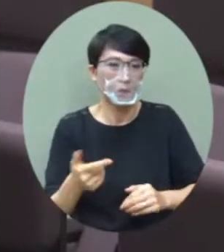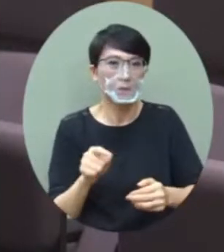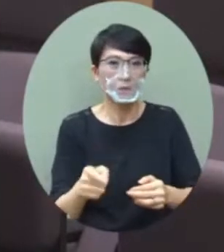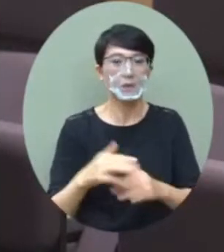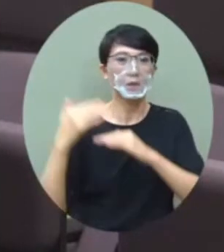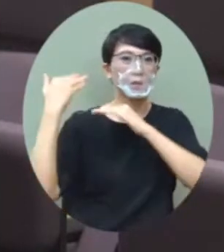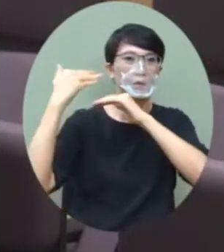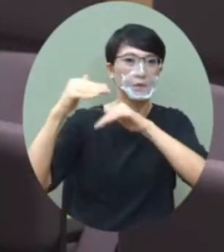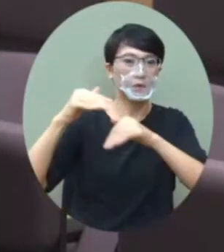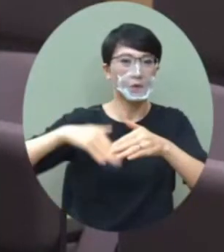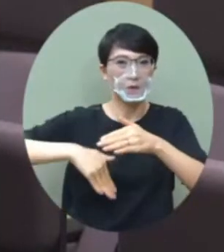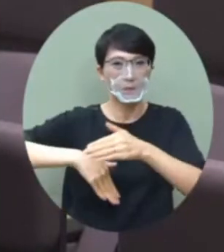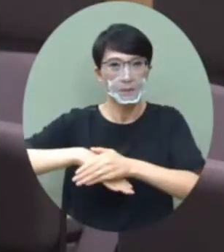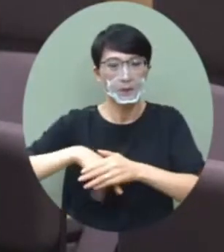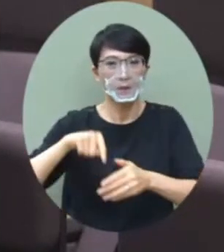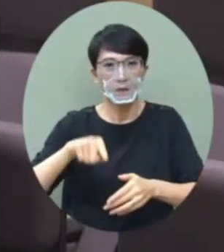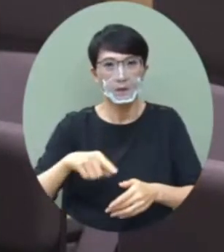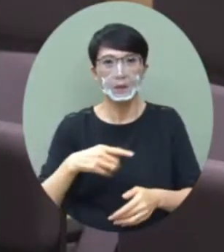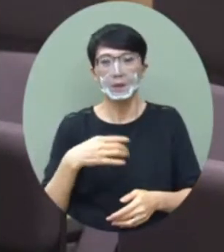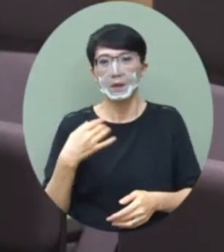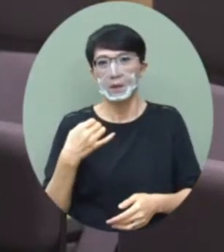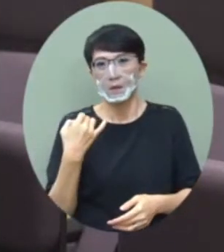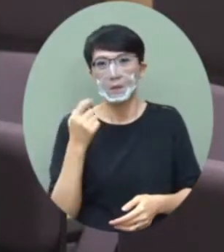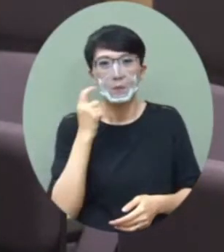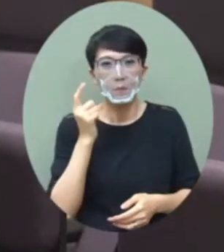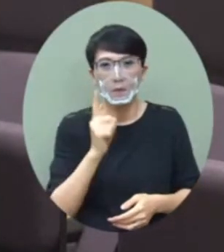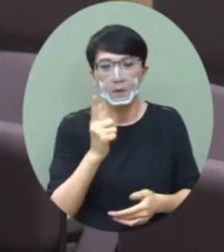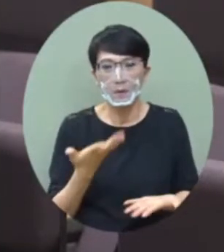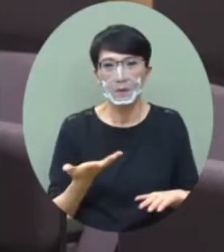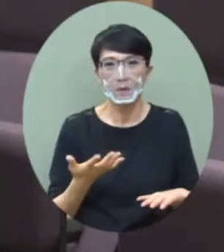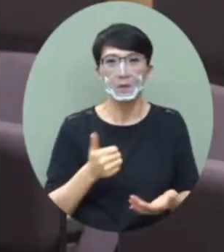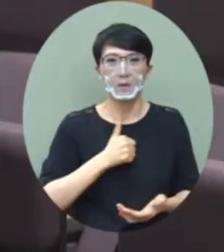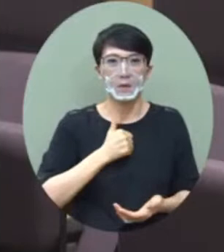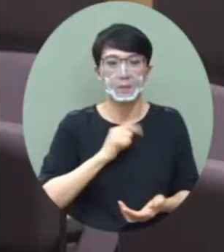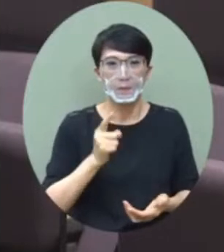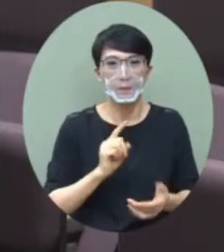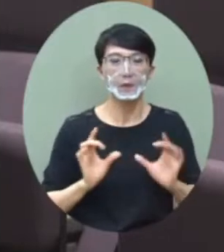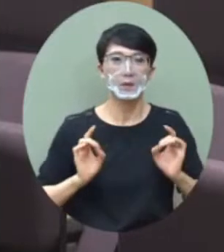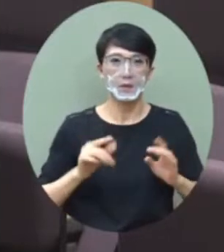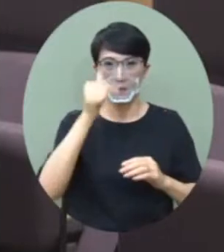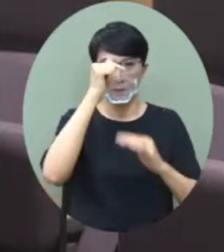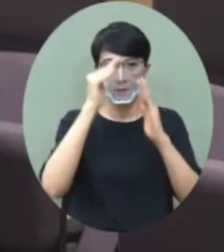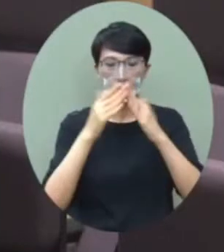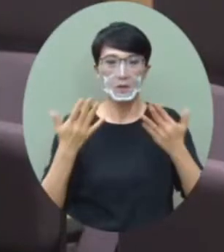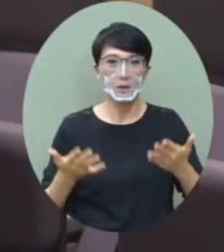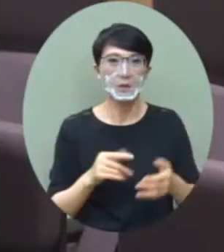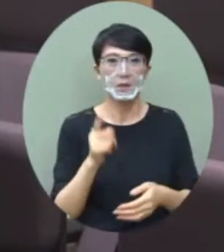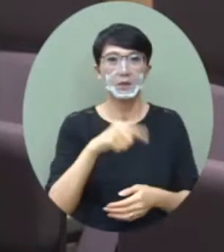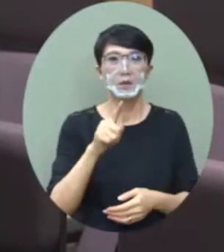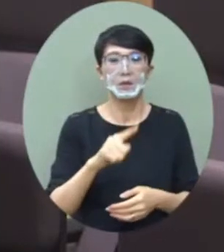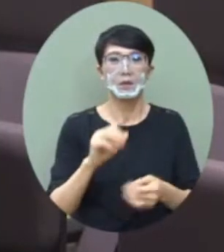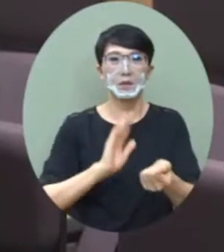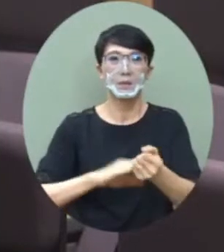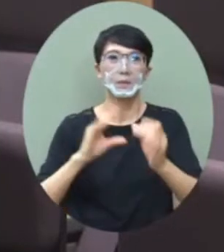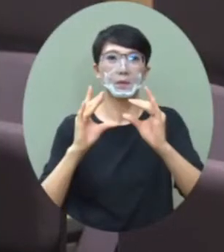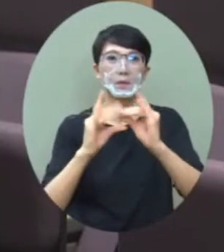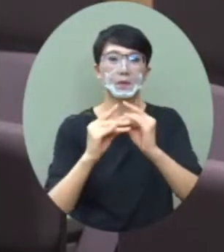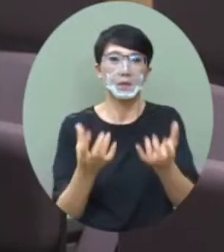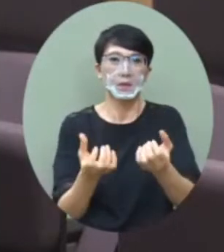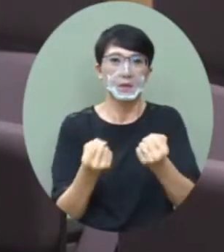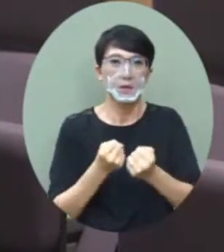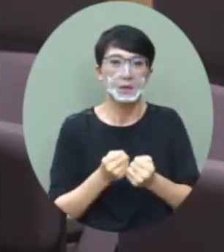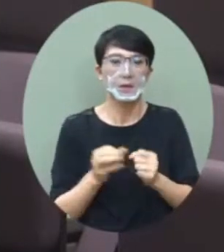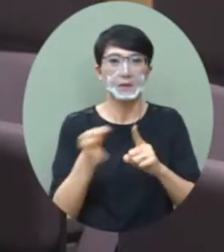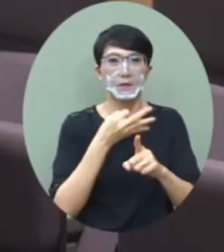of corpses has deteriorated again. Do you have enough refrigerating container to store